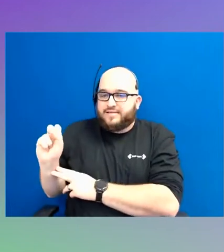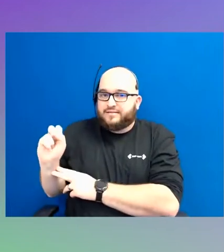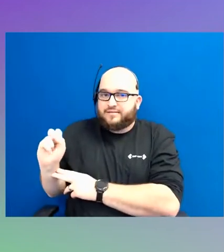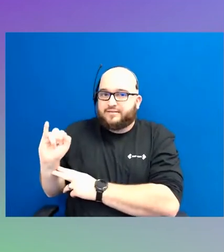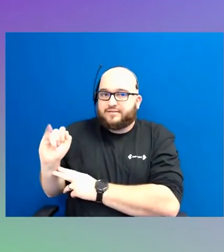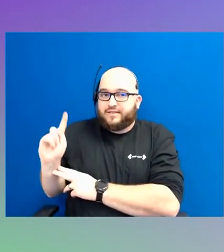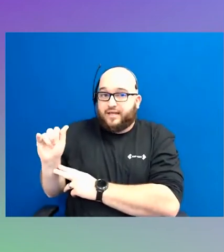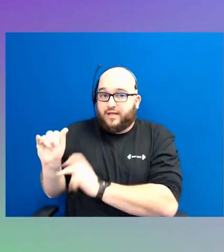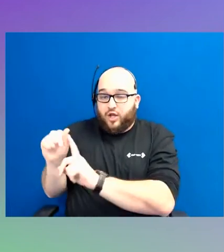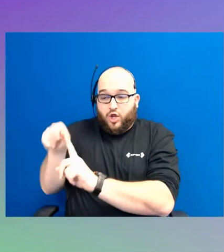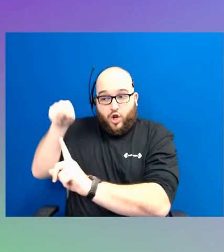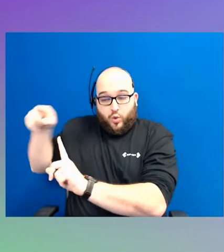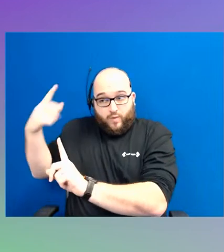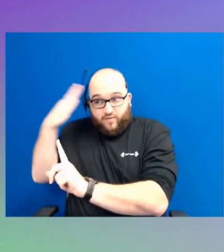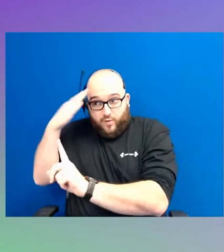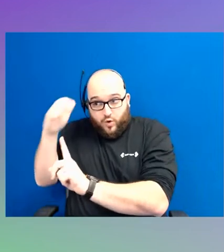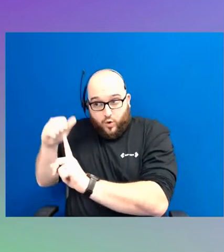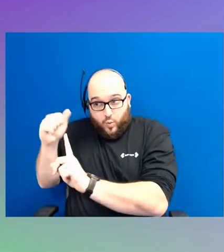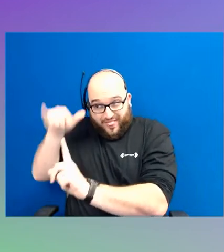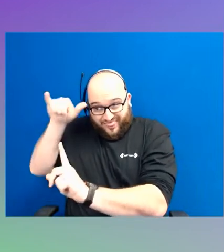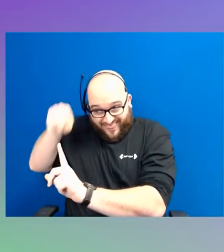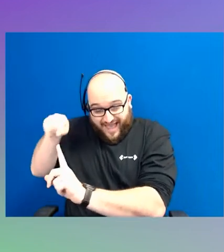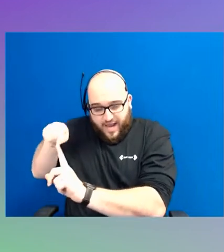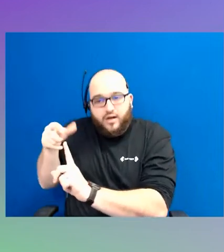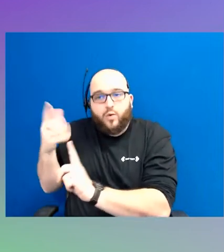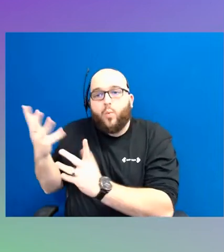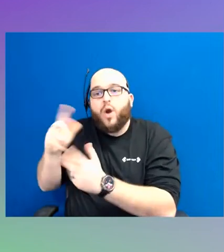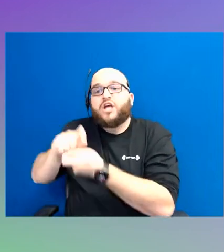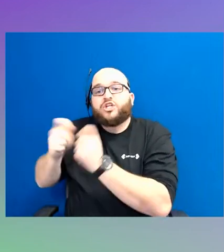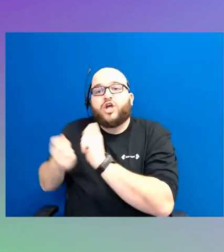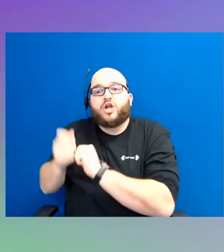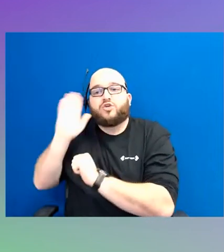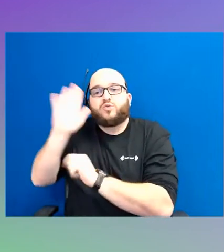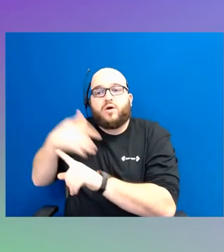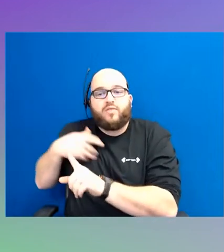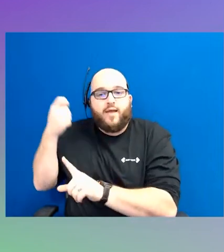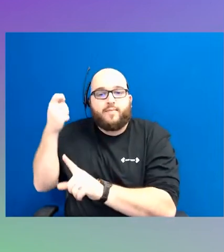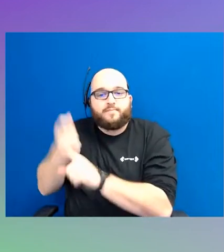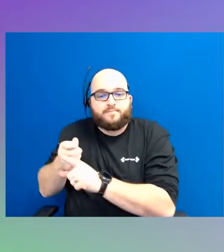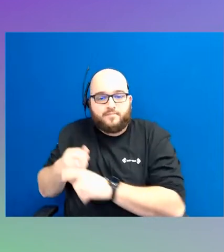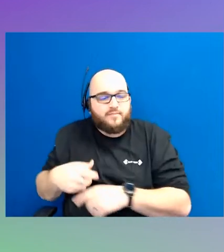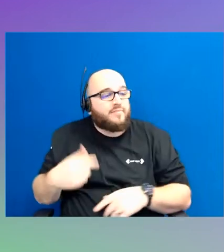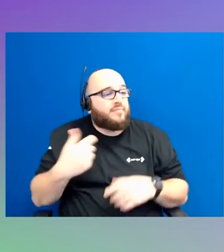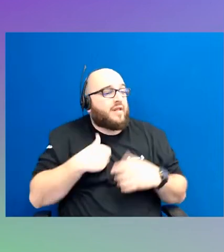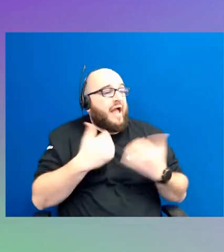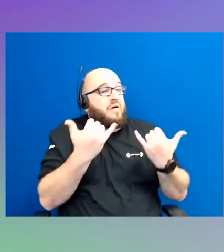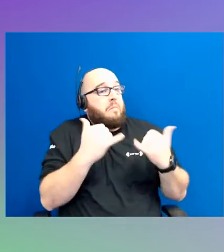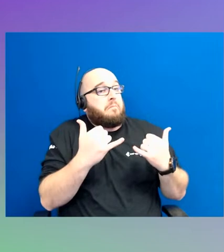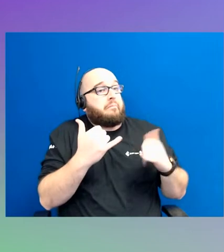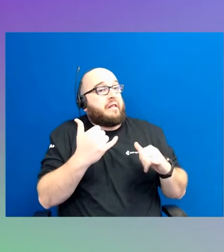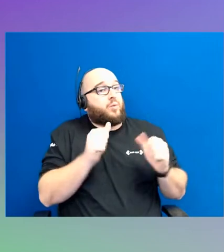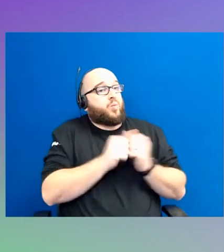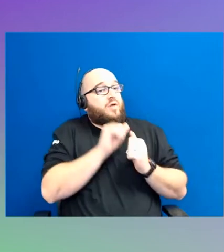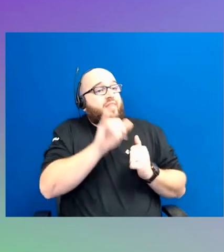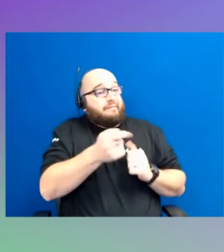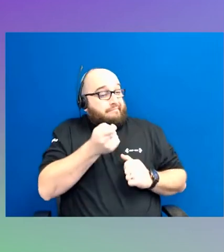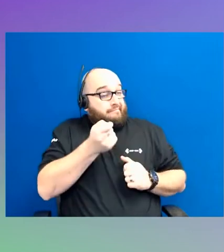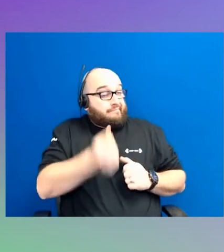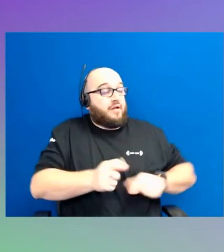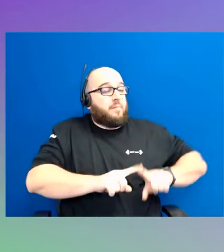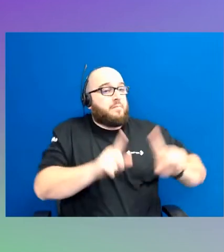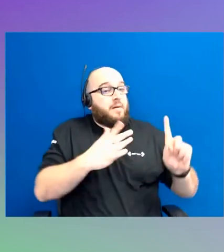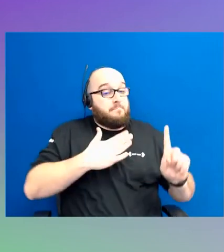of changes would that implement? Yeah, I've played around with it a little bit, and from my experience with